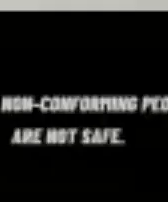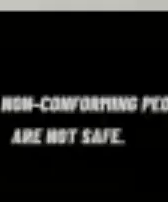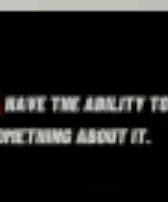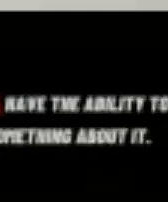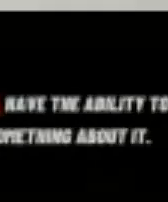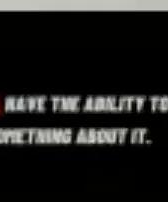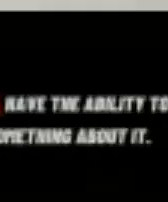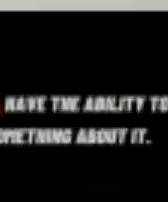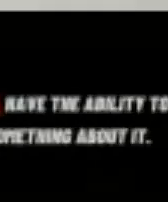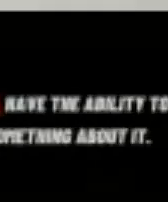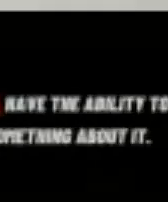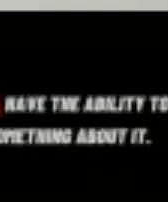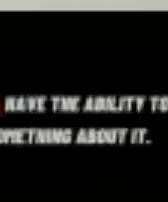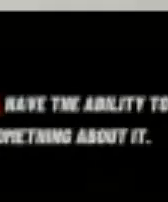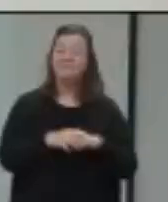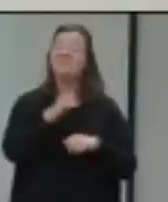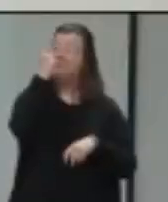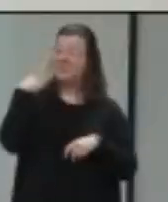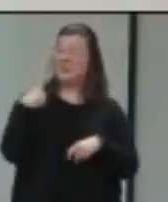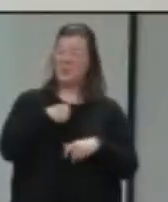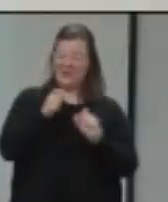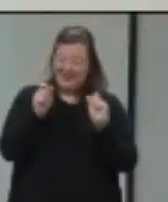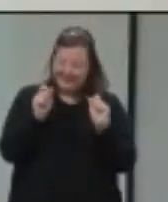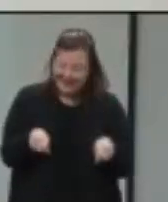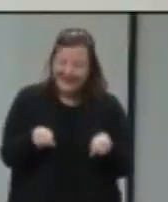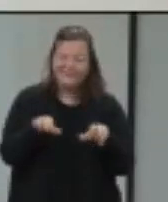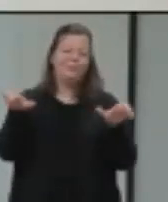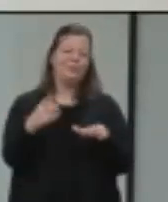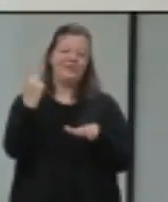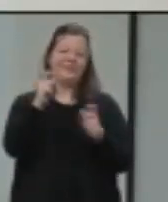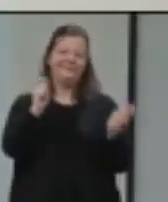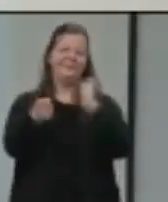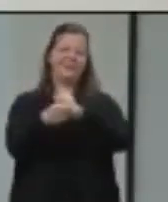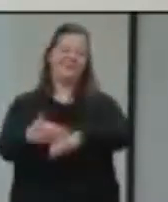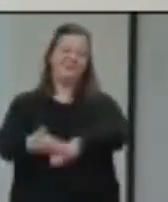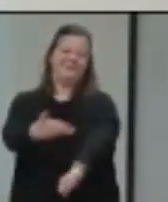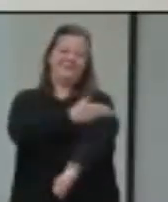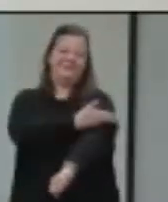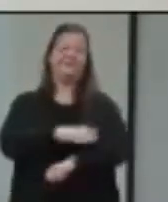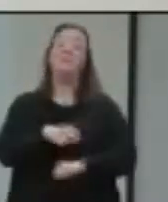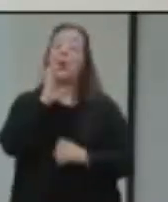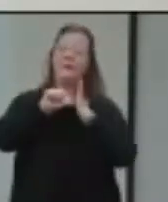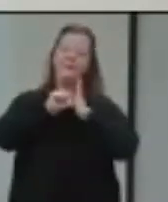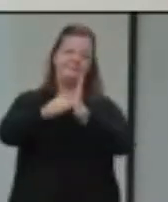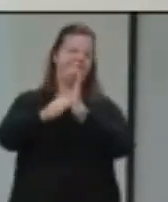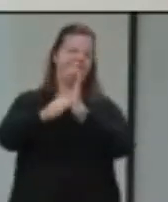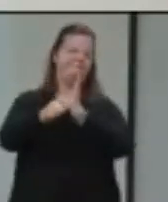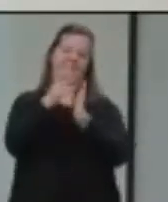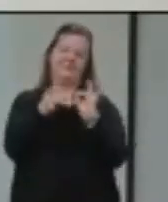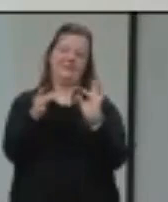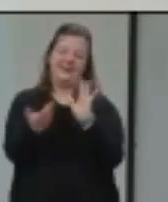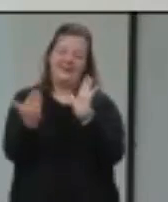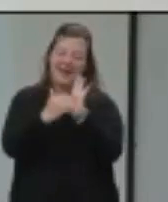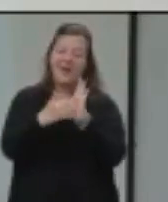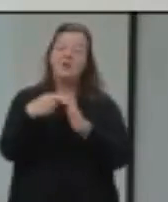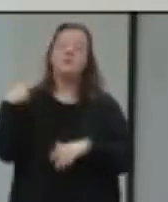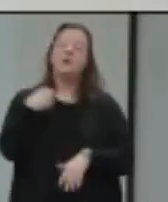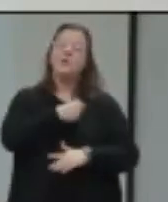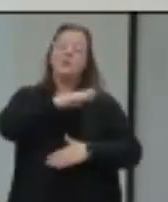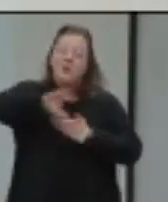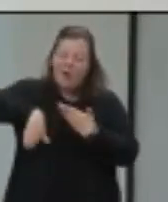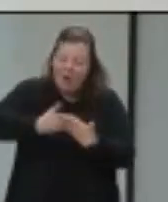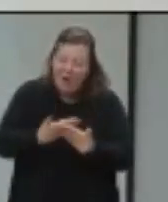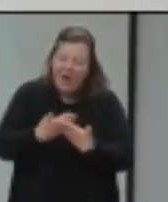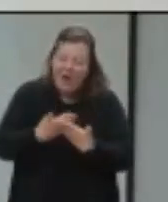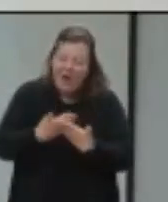But we all have the ability to do something about it. I'm going to say it one more time. We all have the